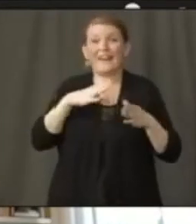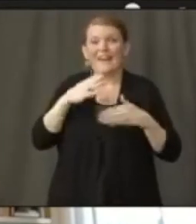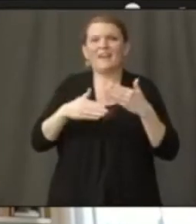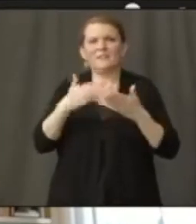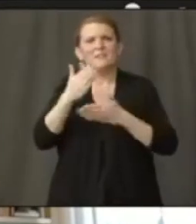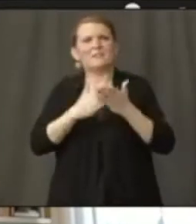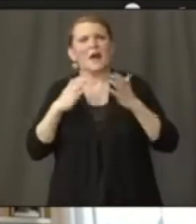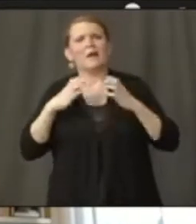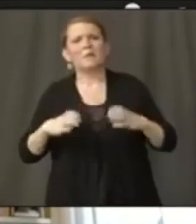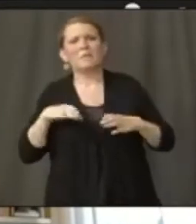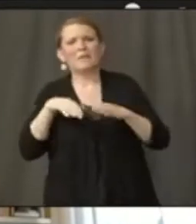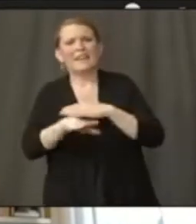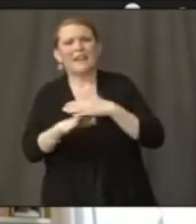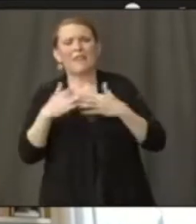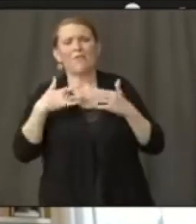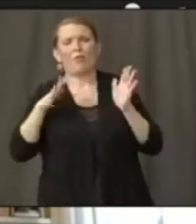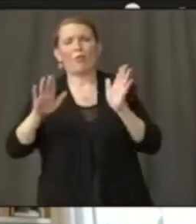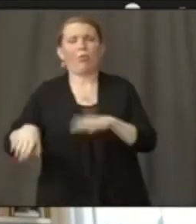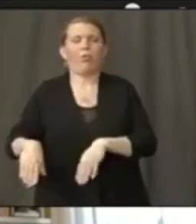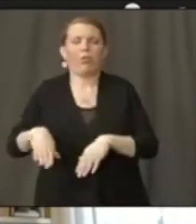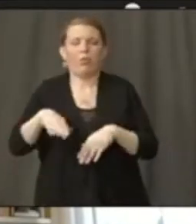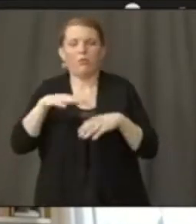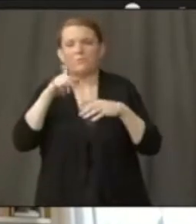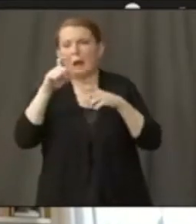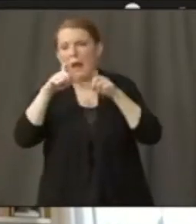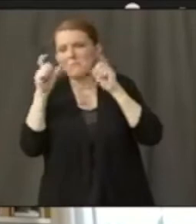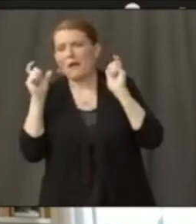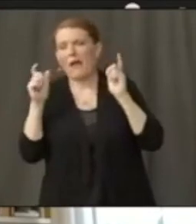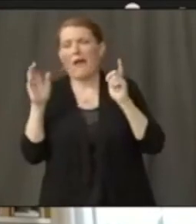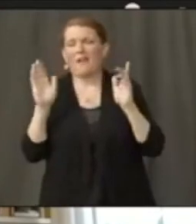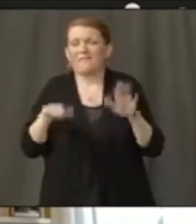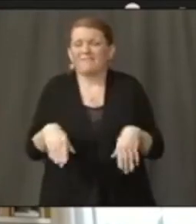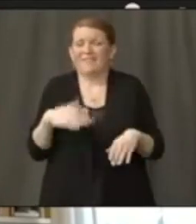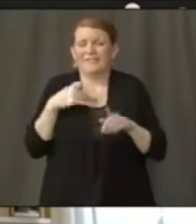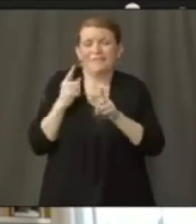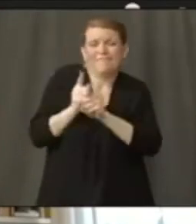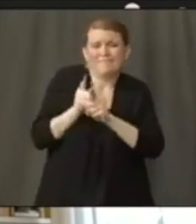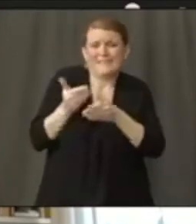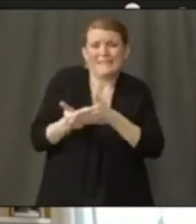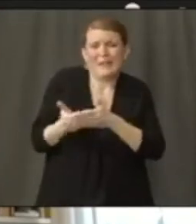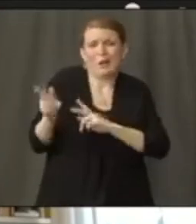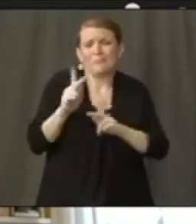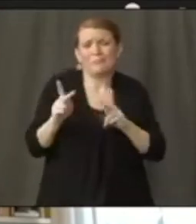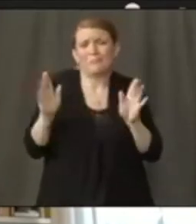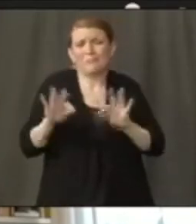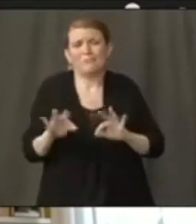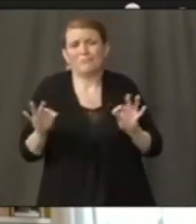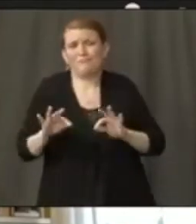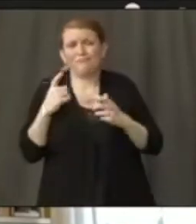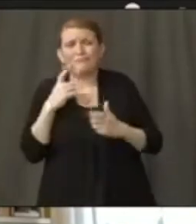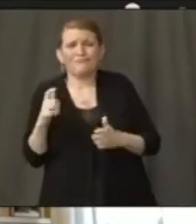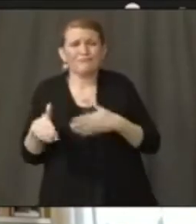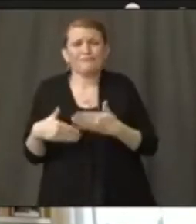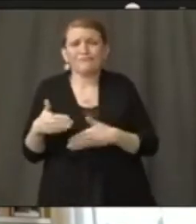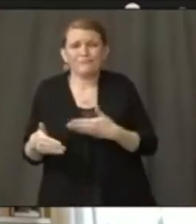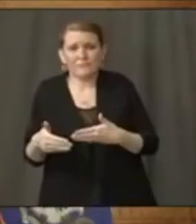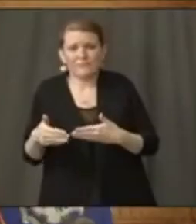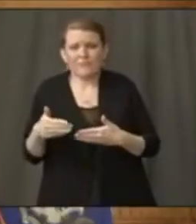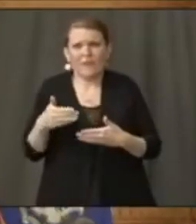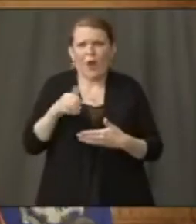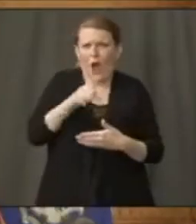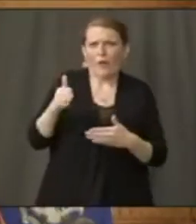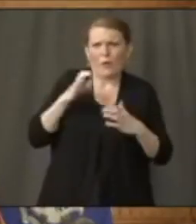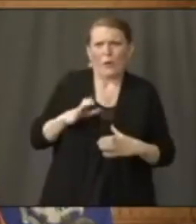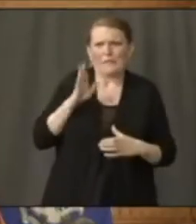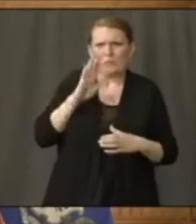we take those baby steps forward and really figure this out. Yeah, we need to measure it,